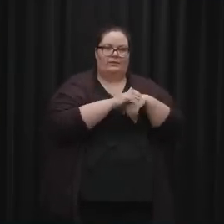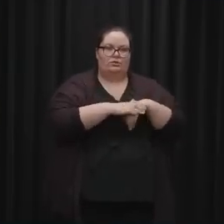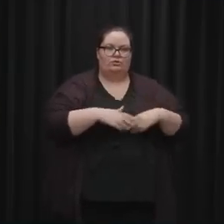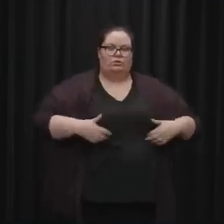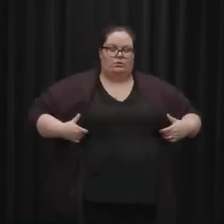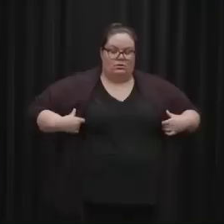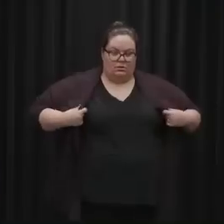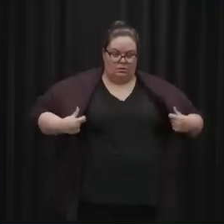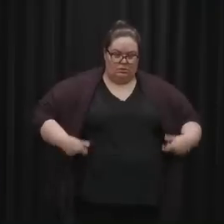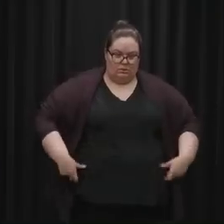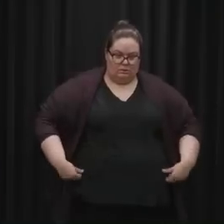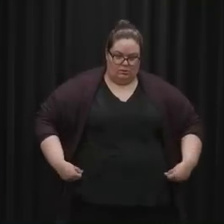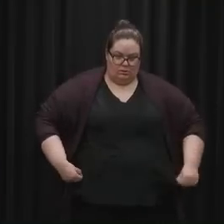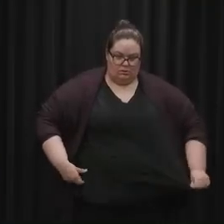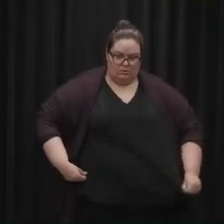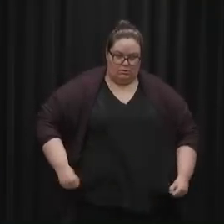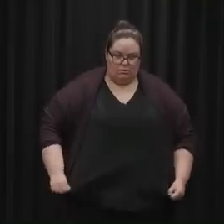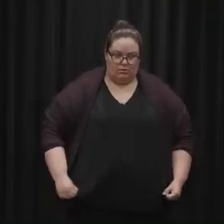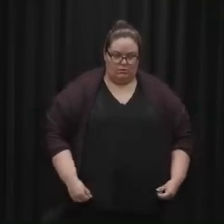You wish to